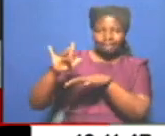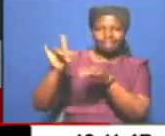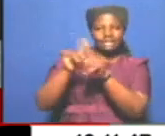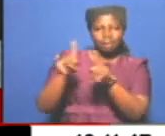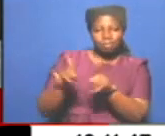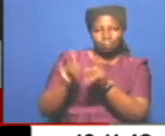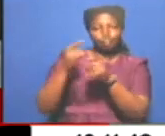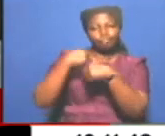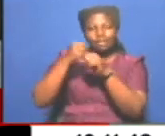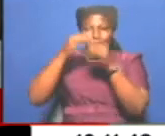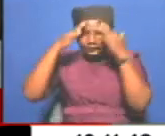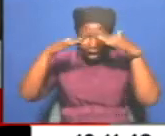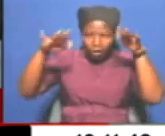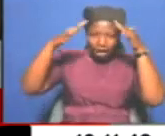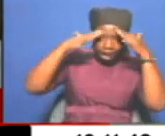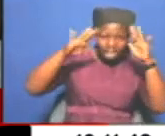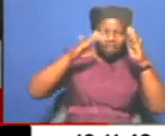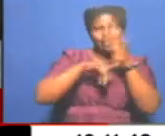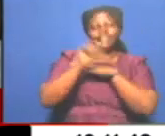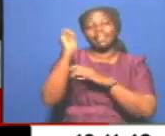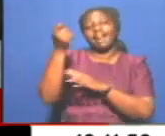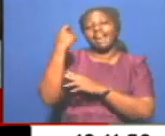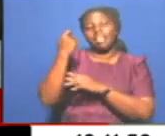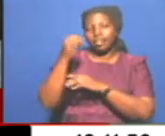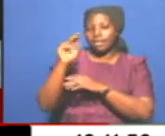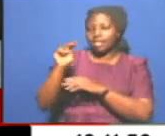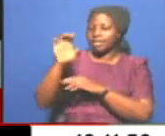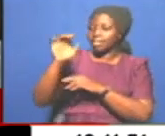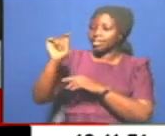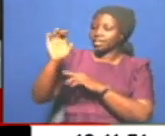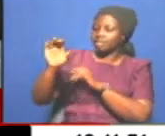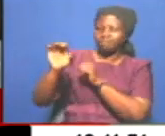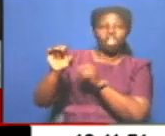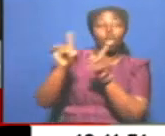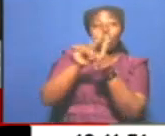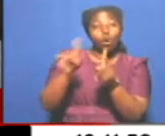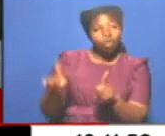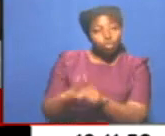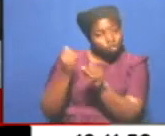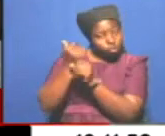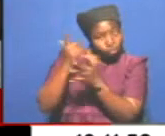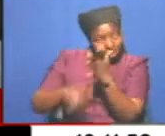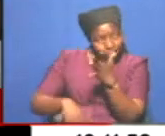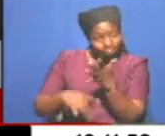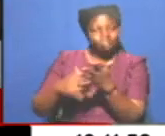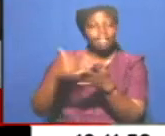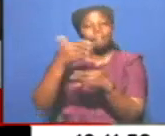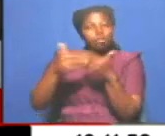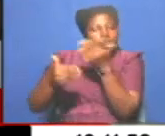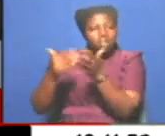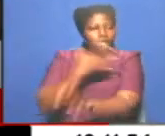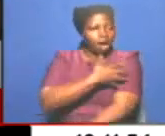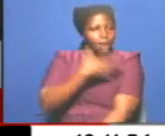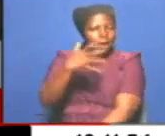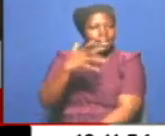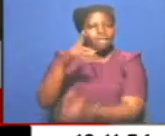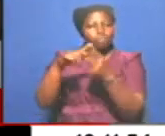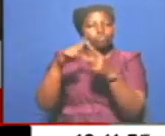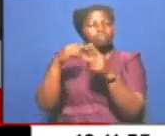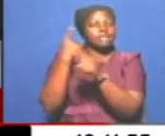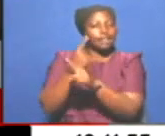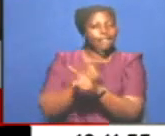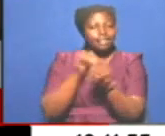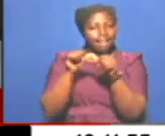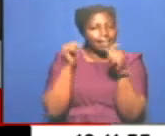awareness across Kenya. NCTC also capacity builds enforcement agencies on matters of